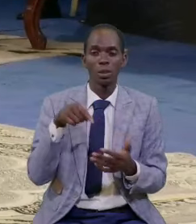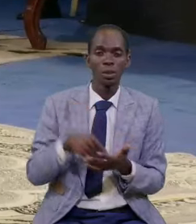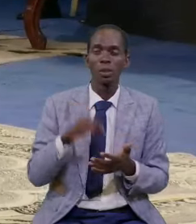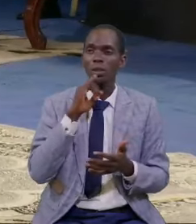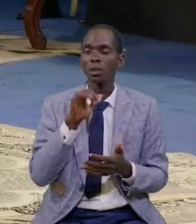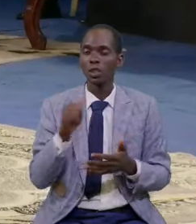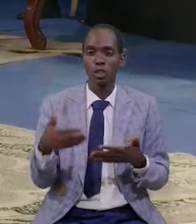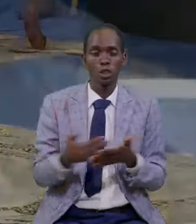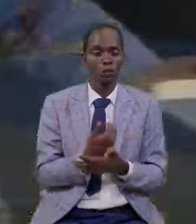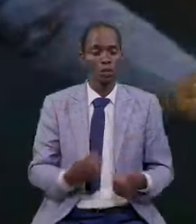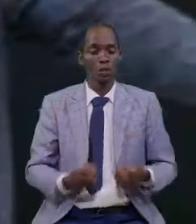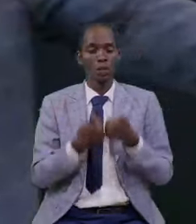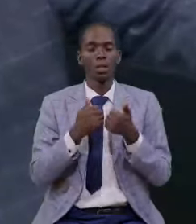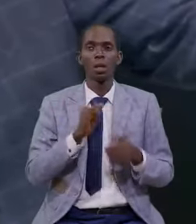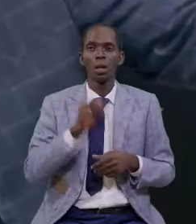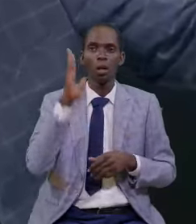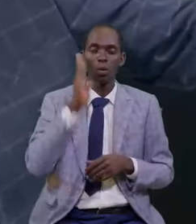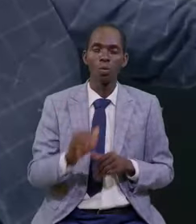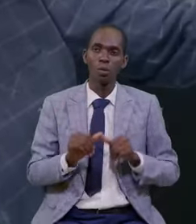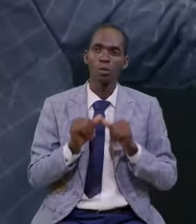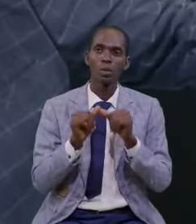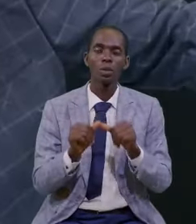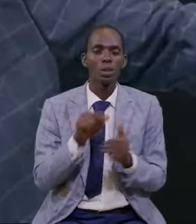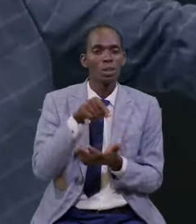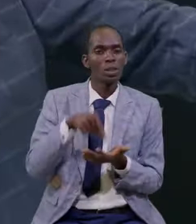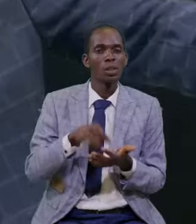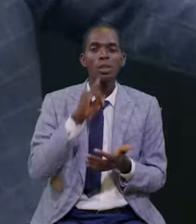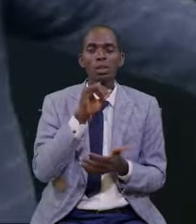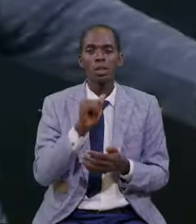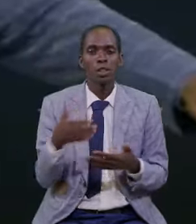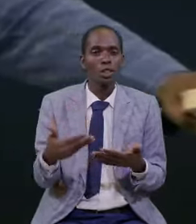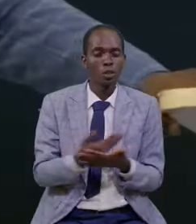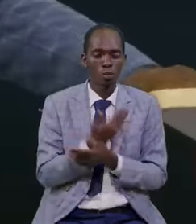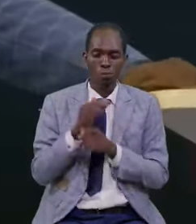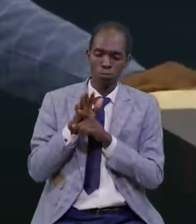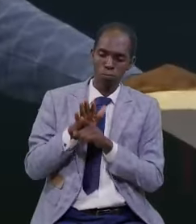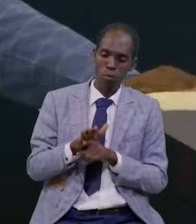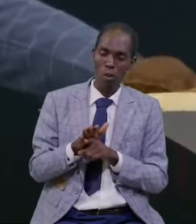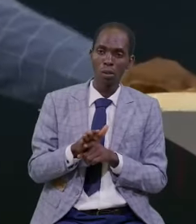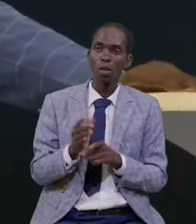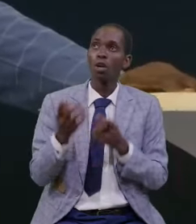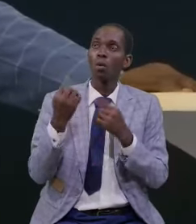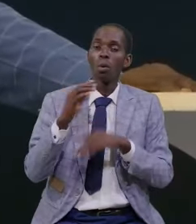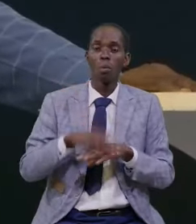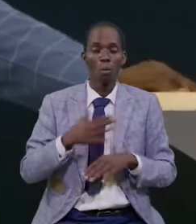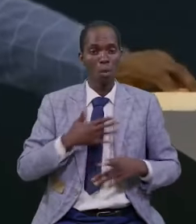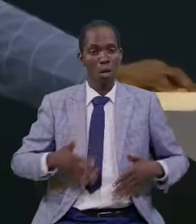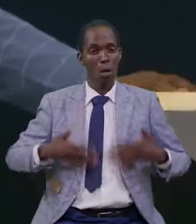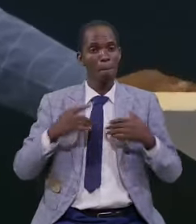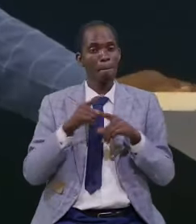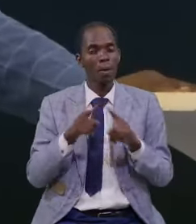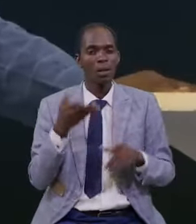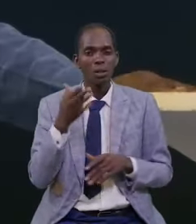continue. And this is a new pressure coming upon my life. But there's something I must